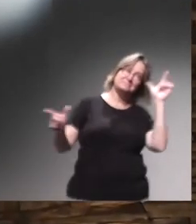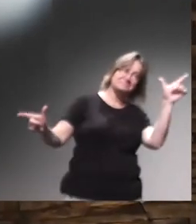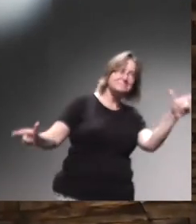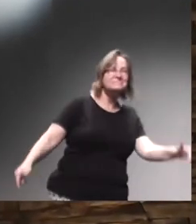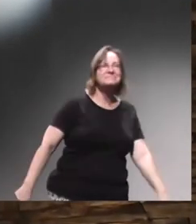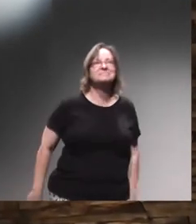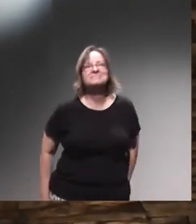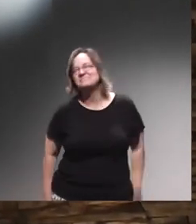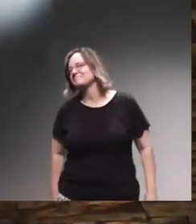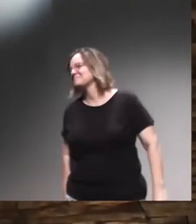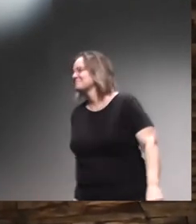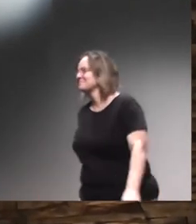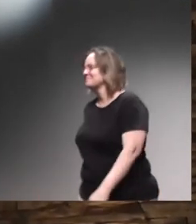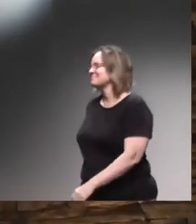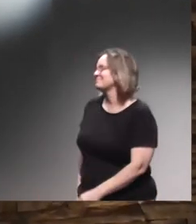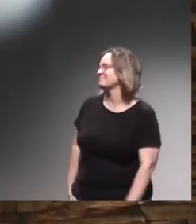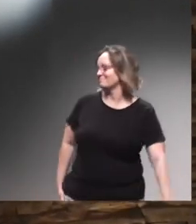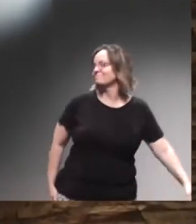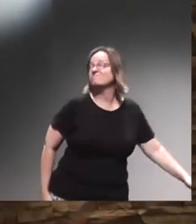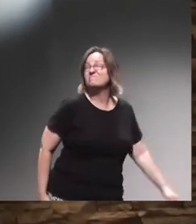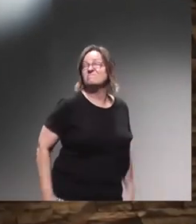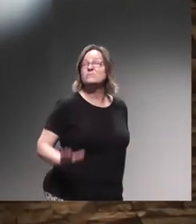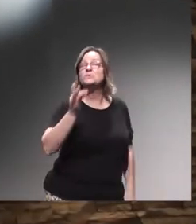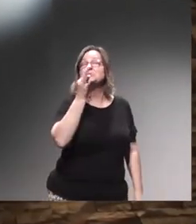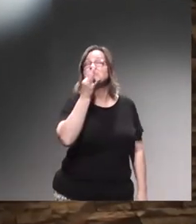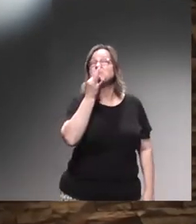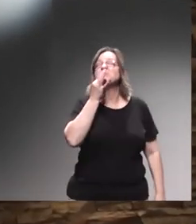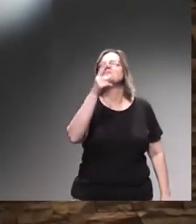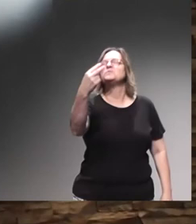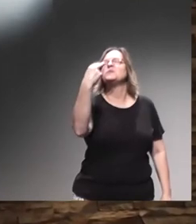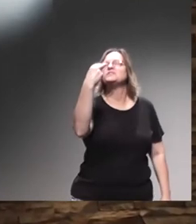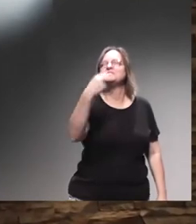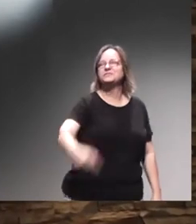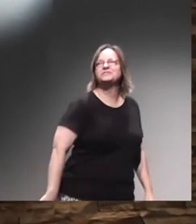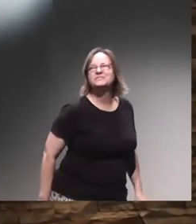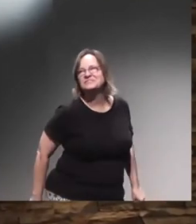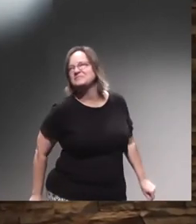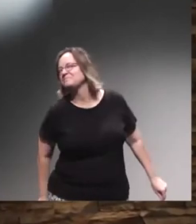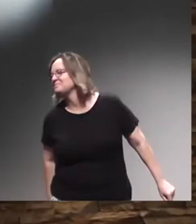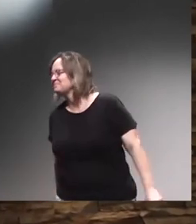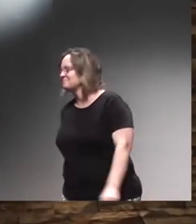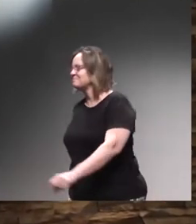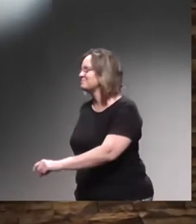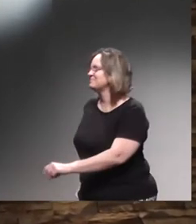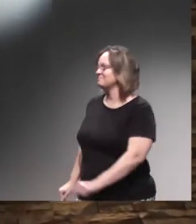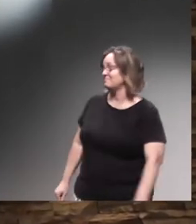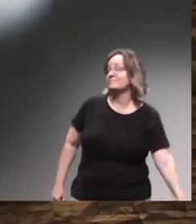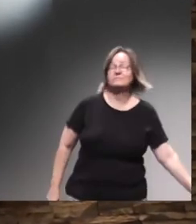Store coming right at you, my friend.